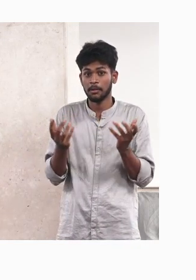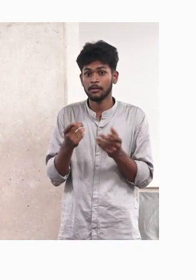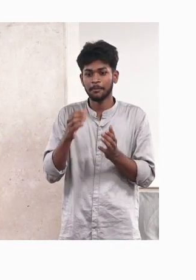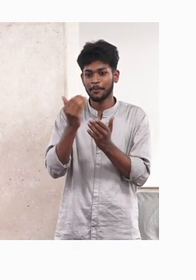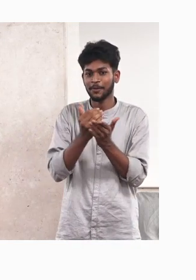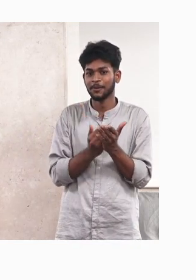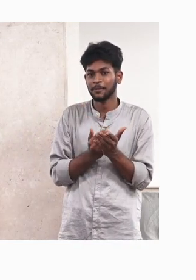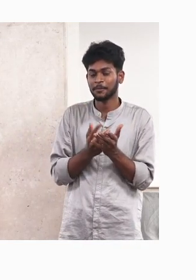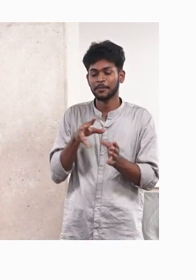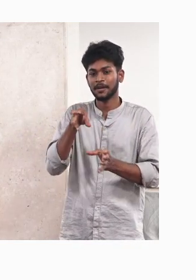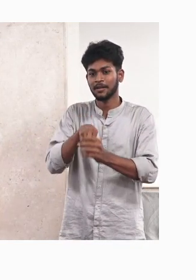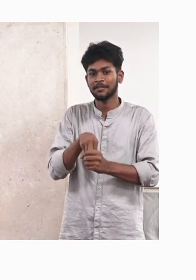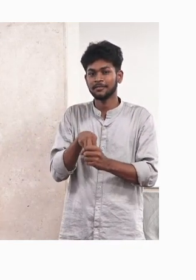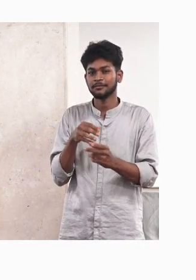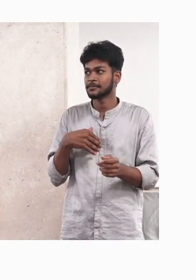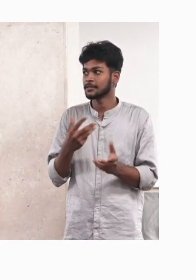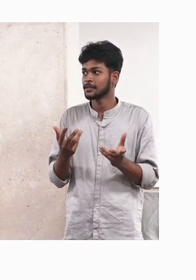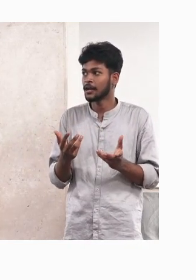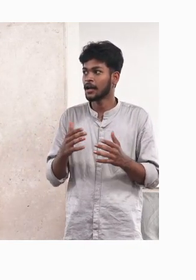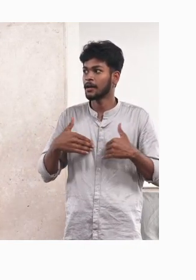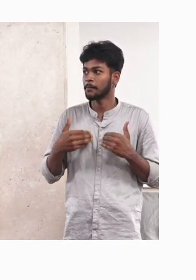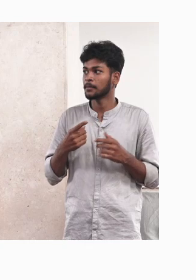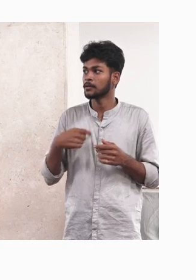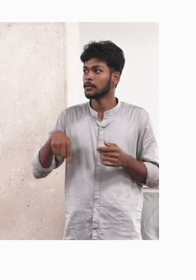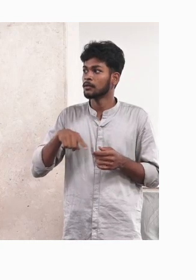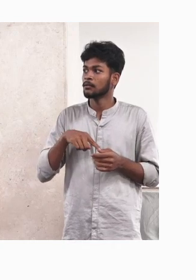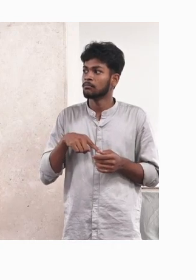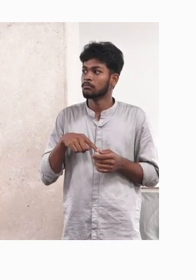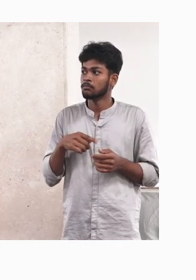program, and it's definitely improving day by day.